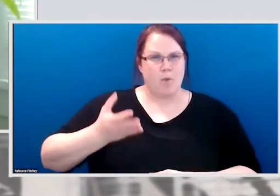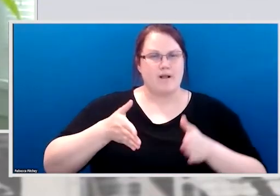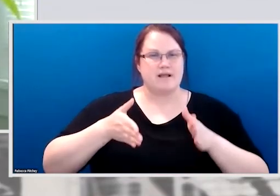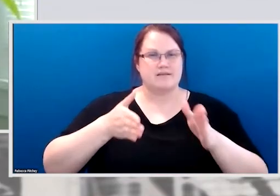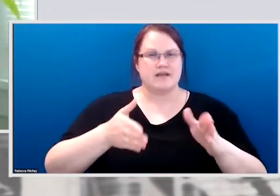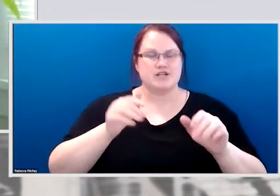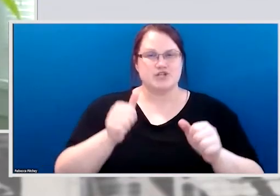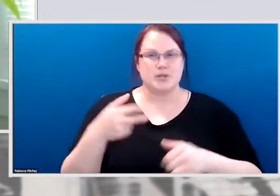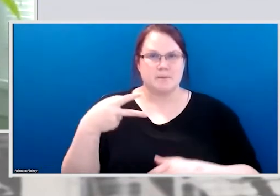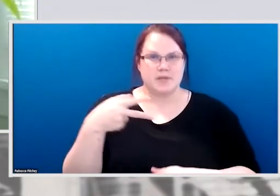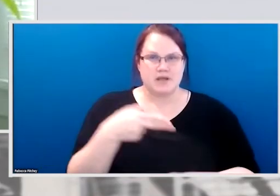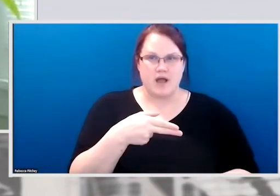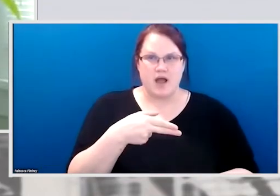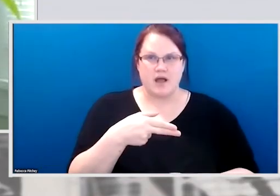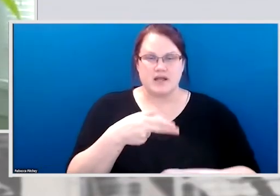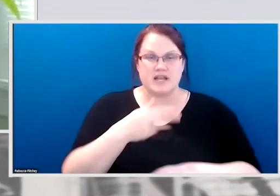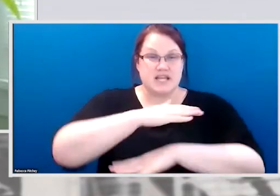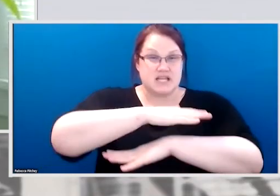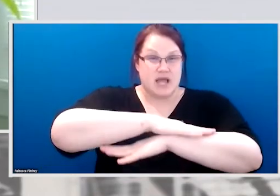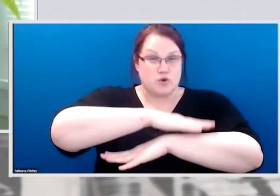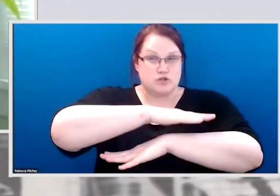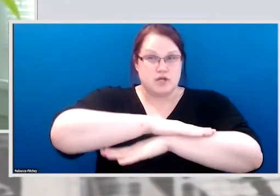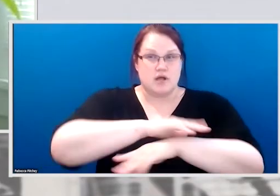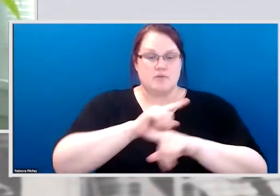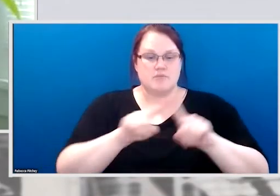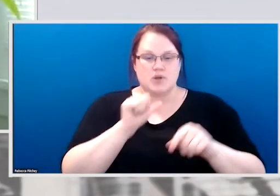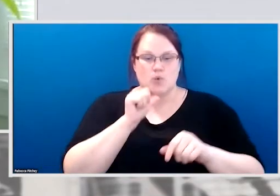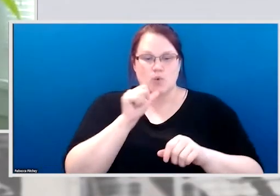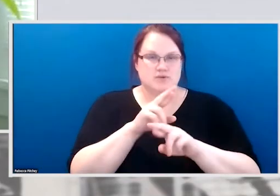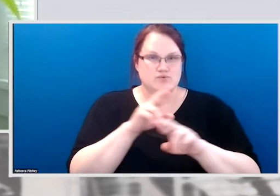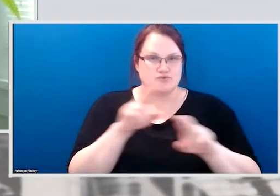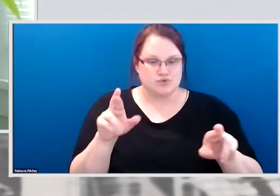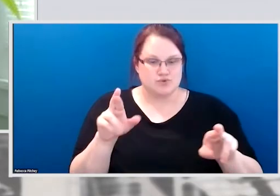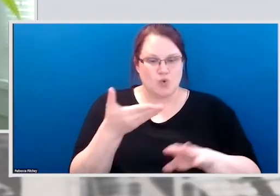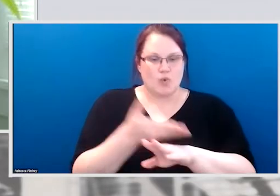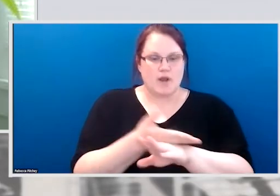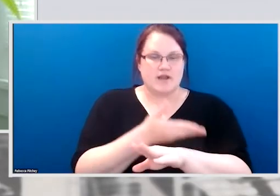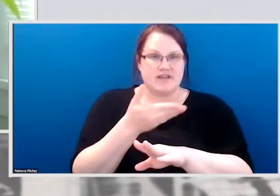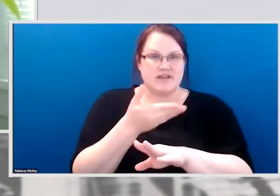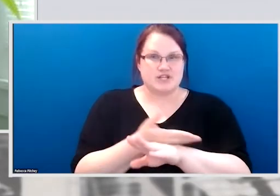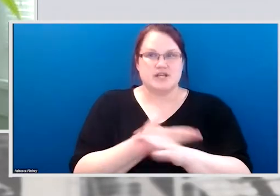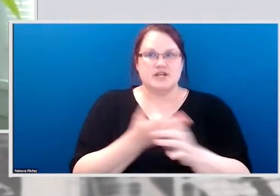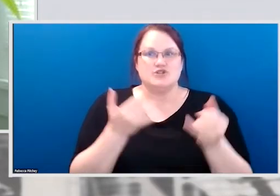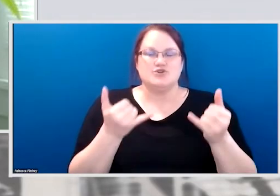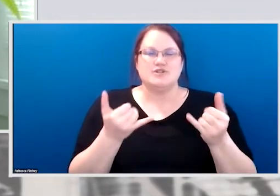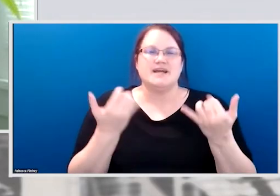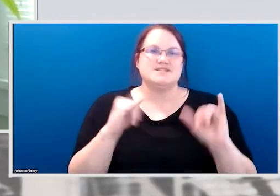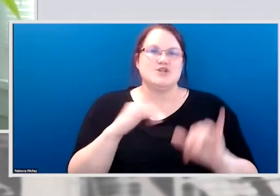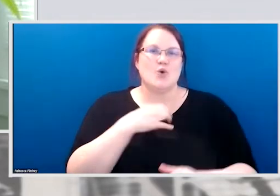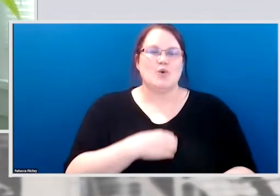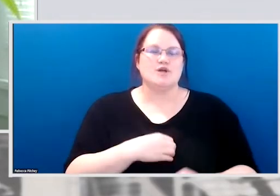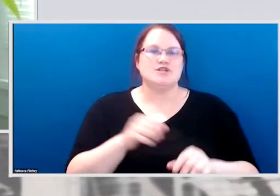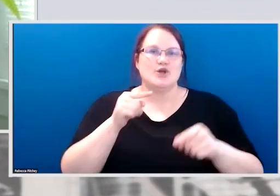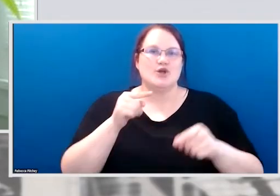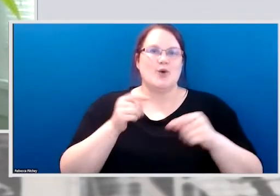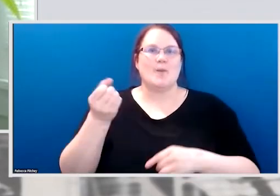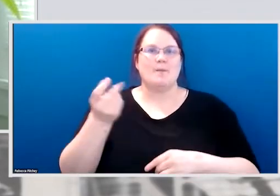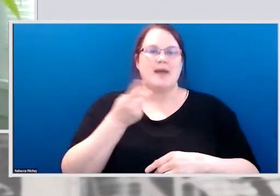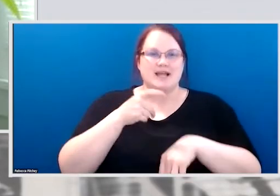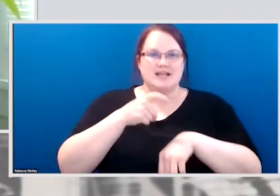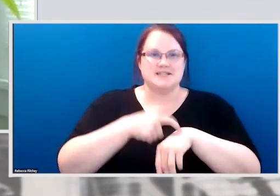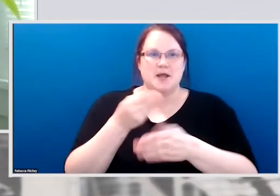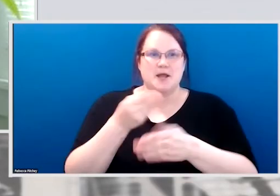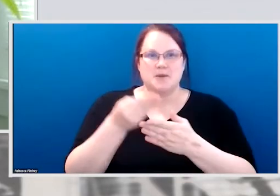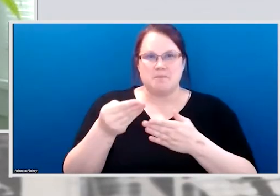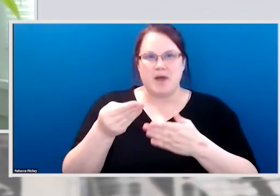been cut into countertops, but I wasn't ready to do a reno then. And to this day, I still wish I could go back in time and buy those bowling